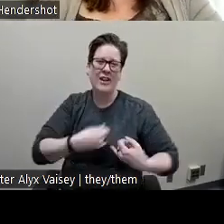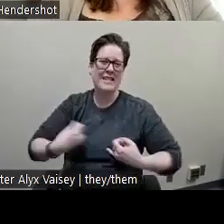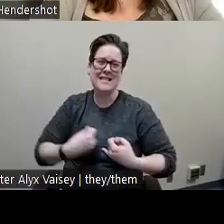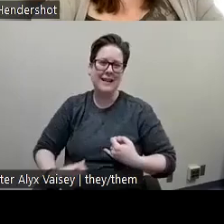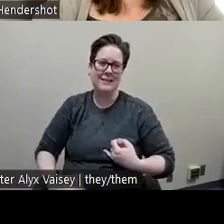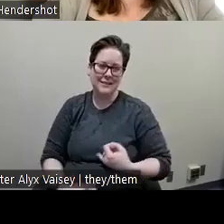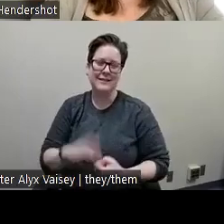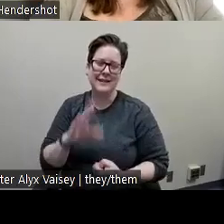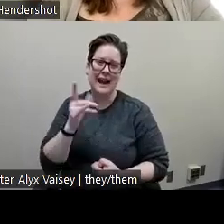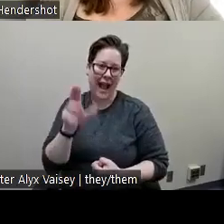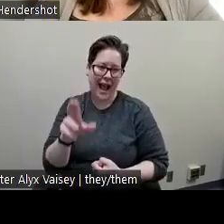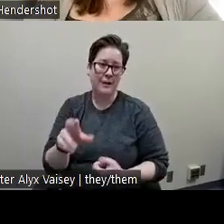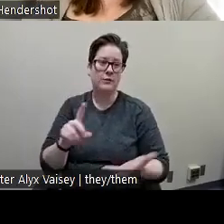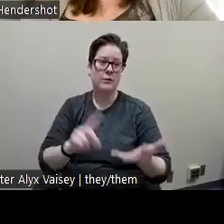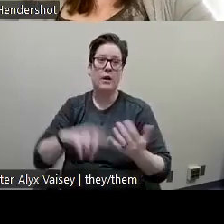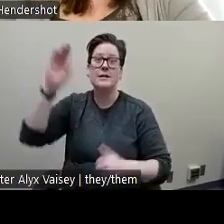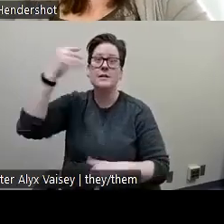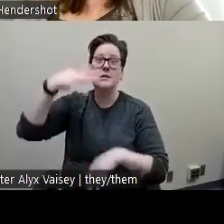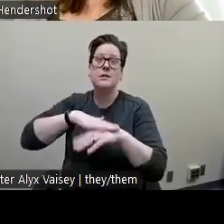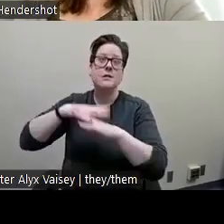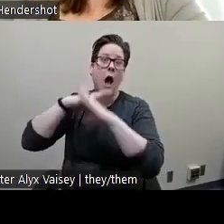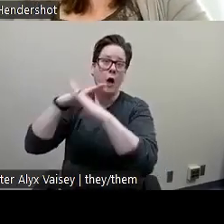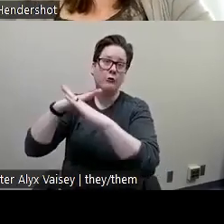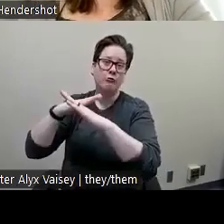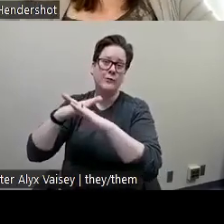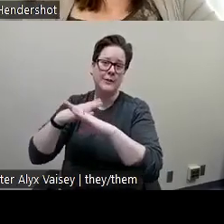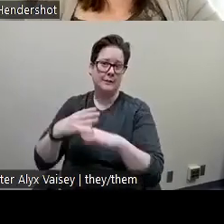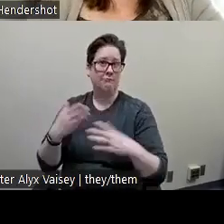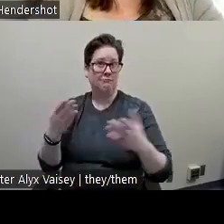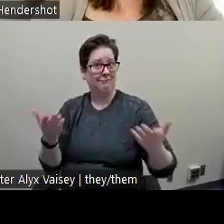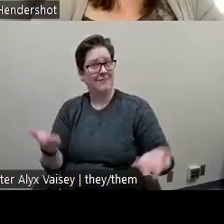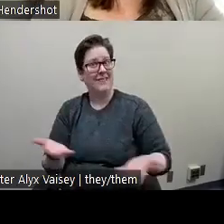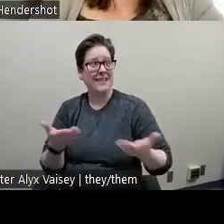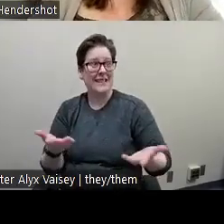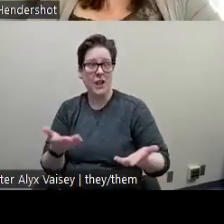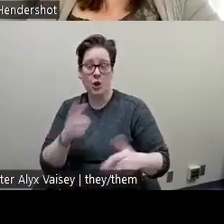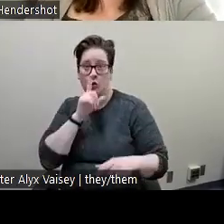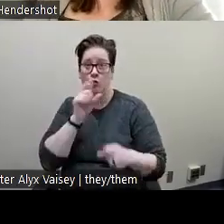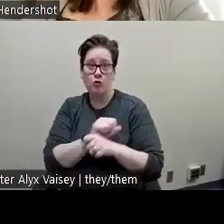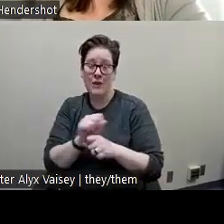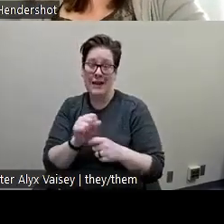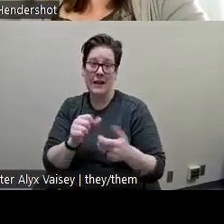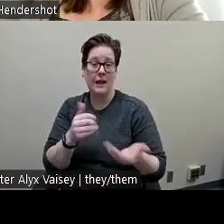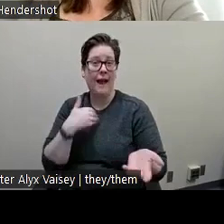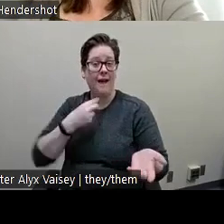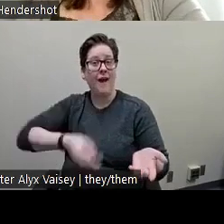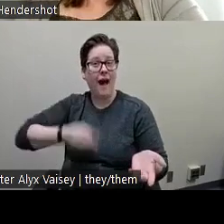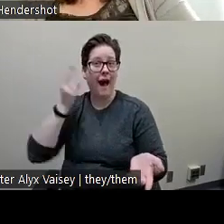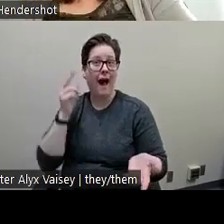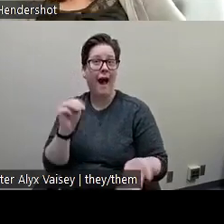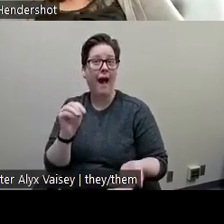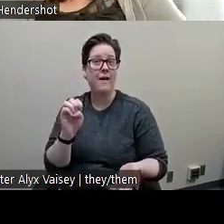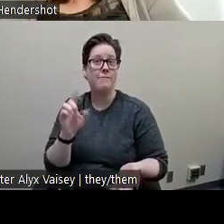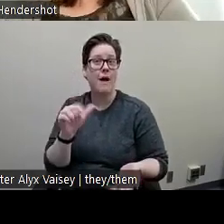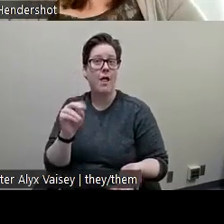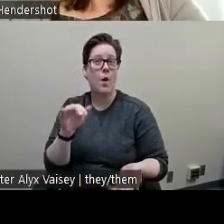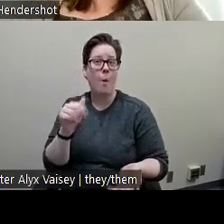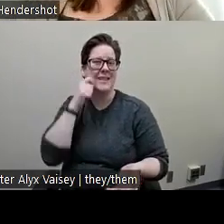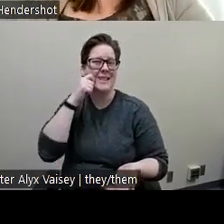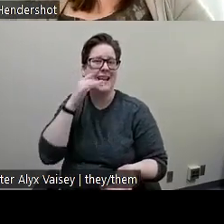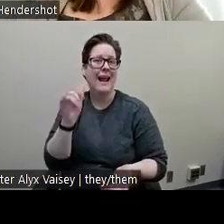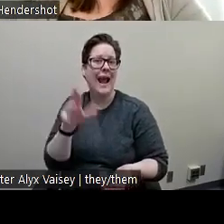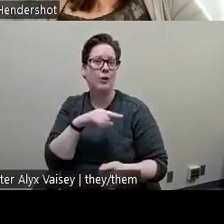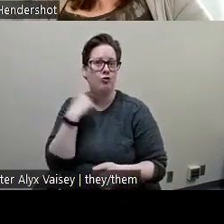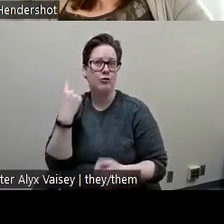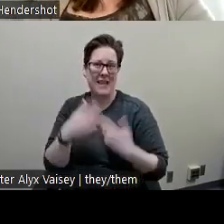Wearing sunscreen. In our area, there is quite a melanoma risk, even though we don't get what we think, we don't get a